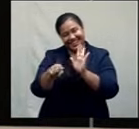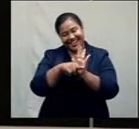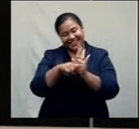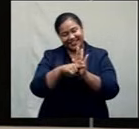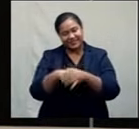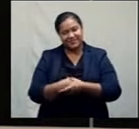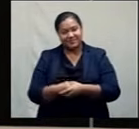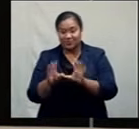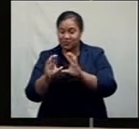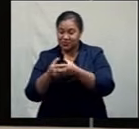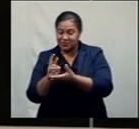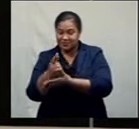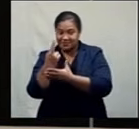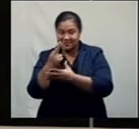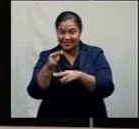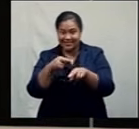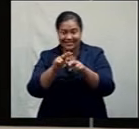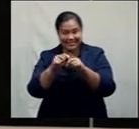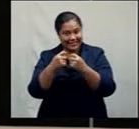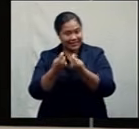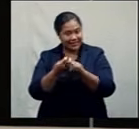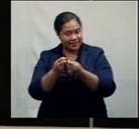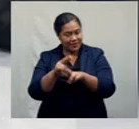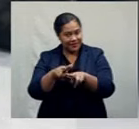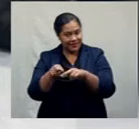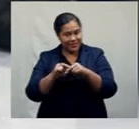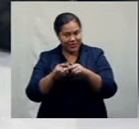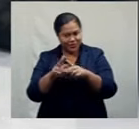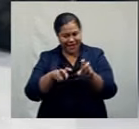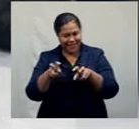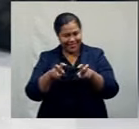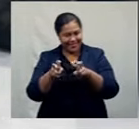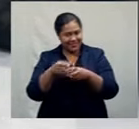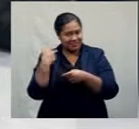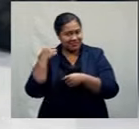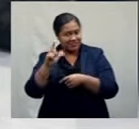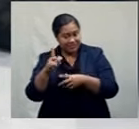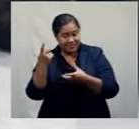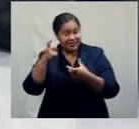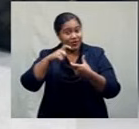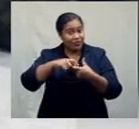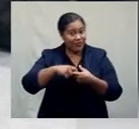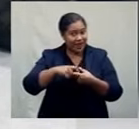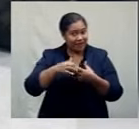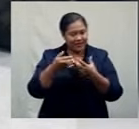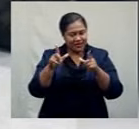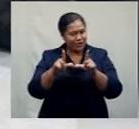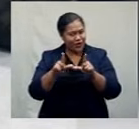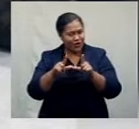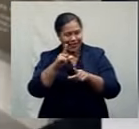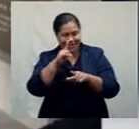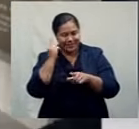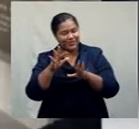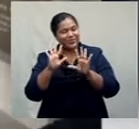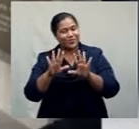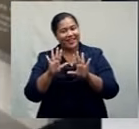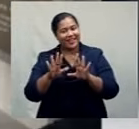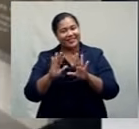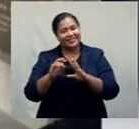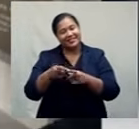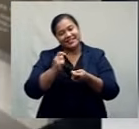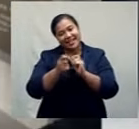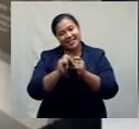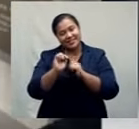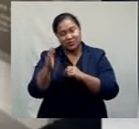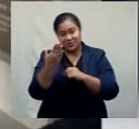The group, represented by Team Fiji athletes and officials, arrived in Tokyo yesterday and were awaiting test results. Fiji